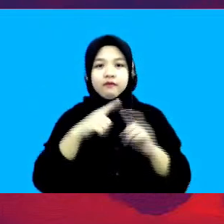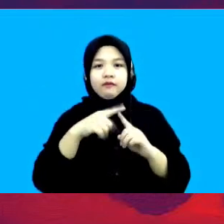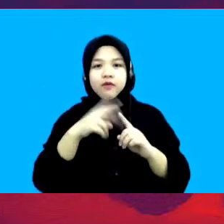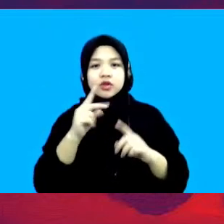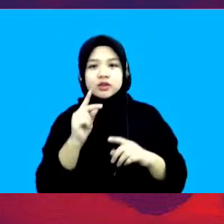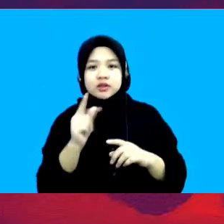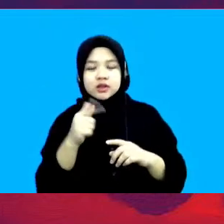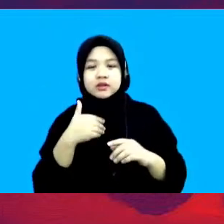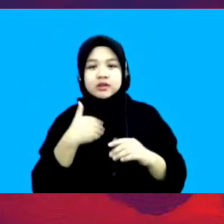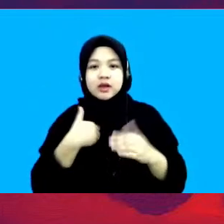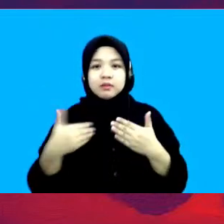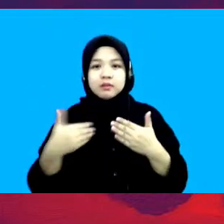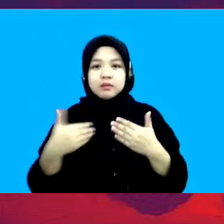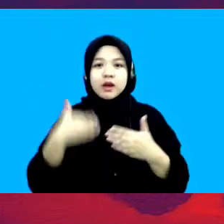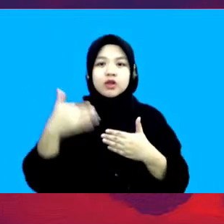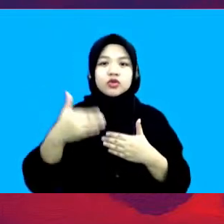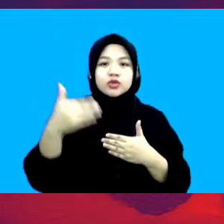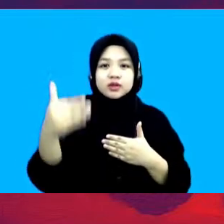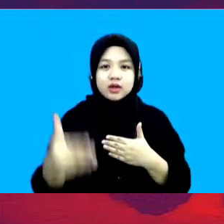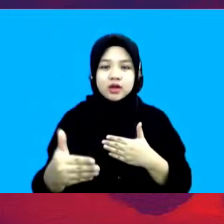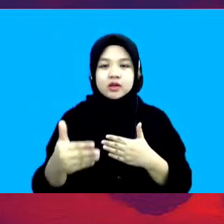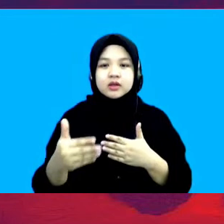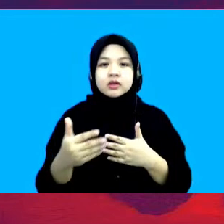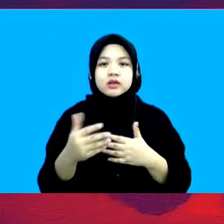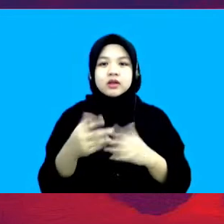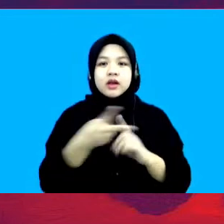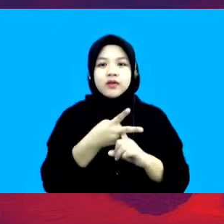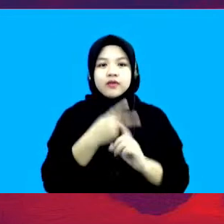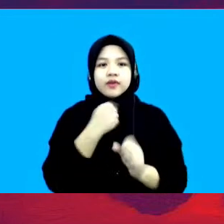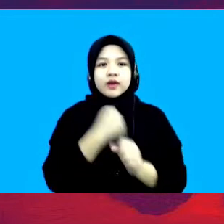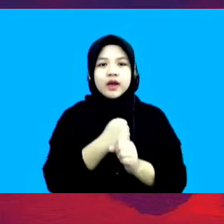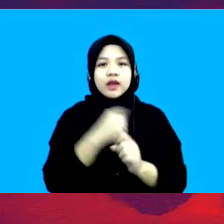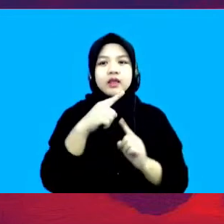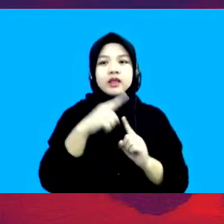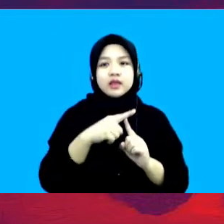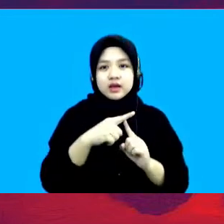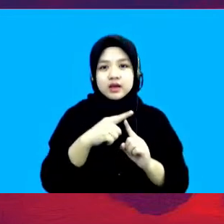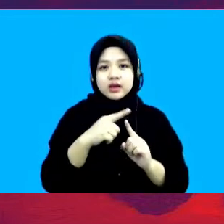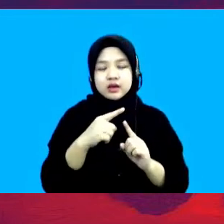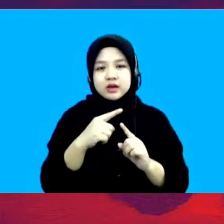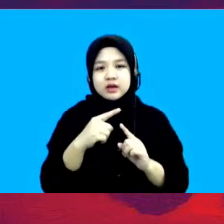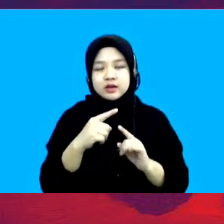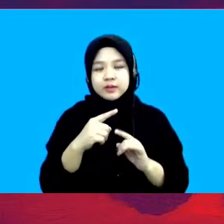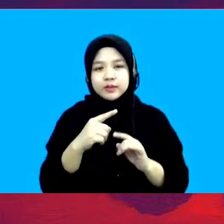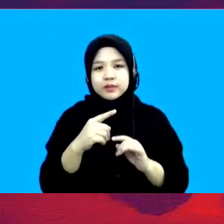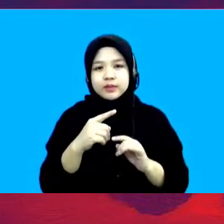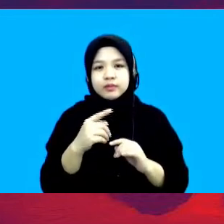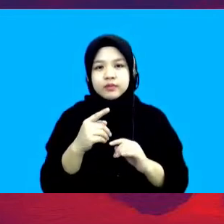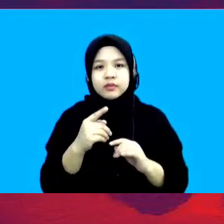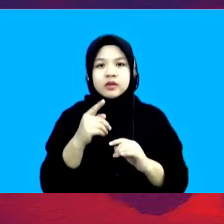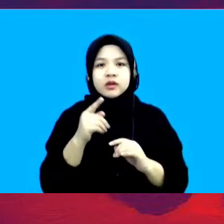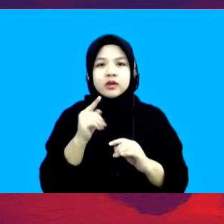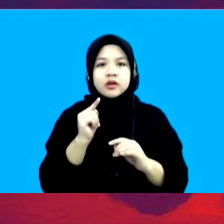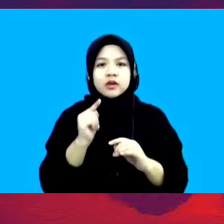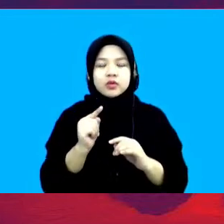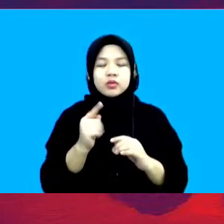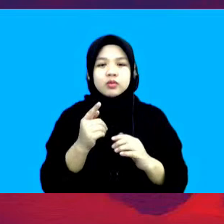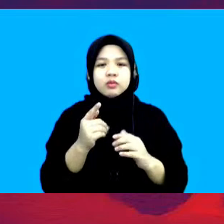climate change issue as well. And nowadays, it's a bit unrelated, but I want to see that under this kind